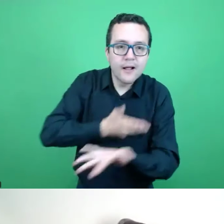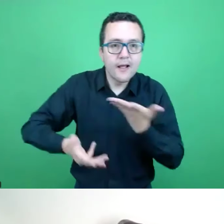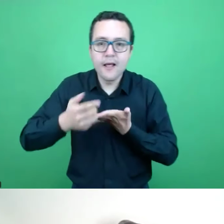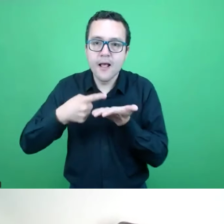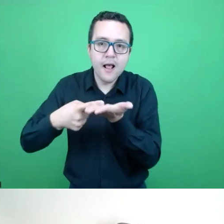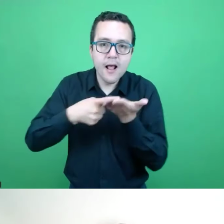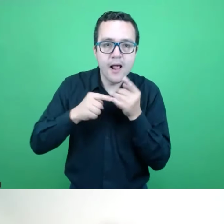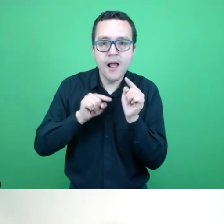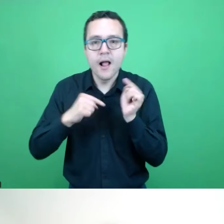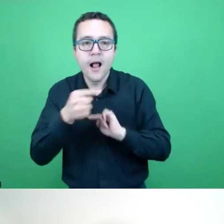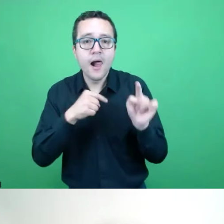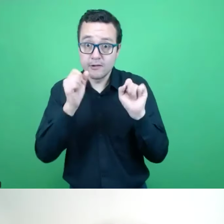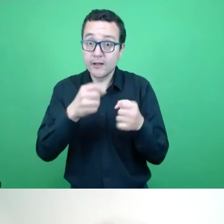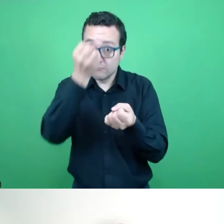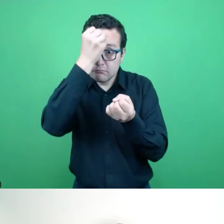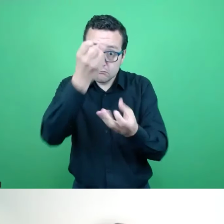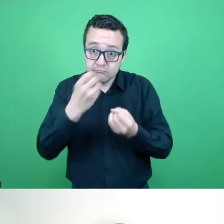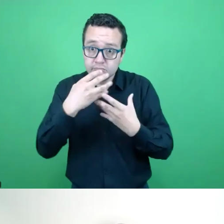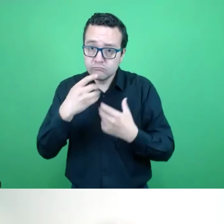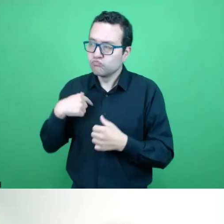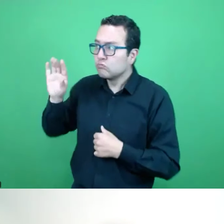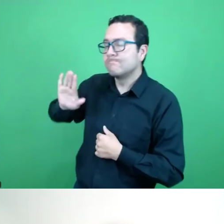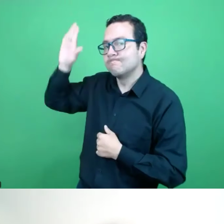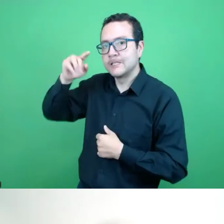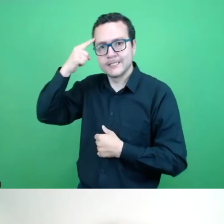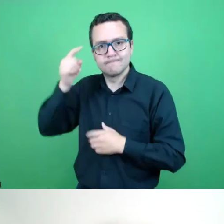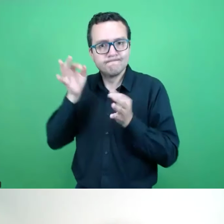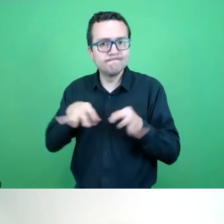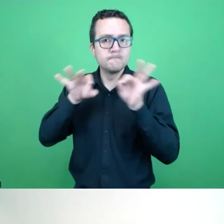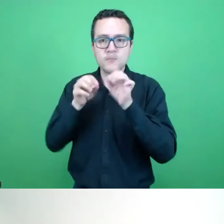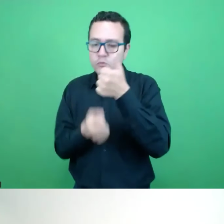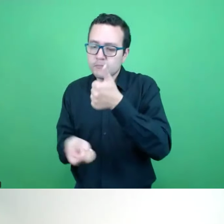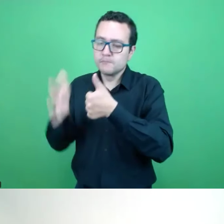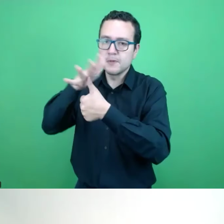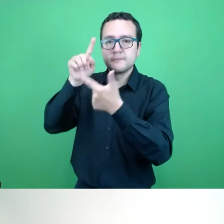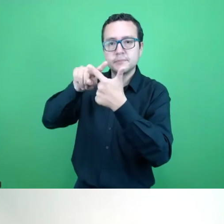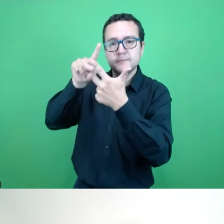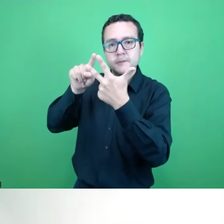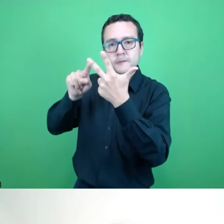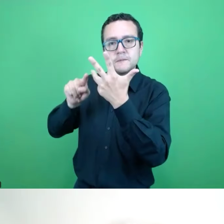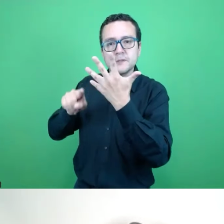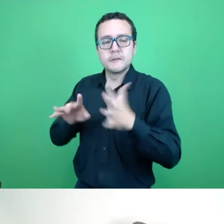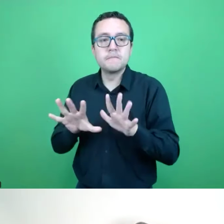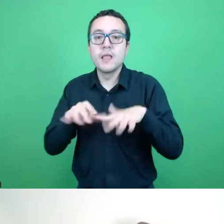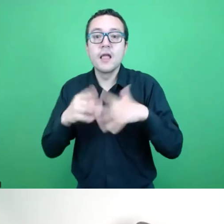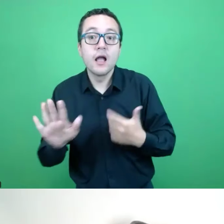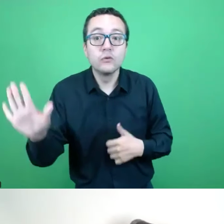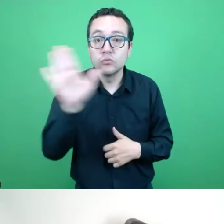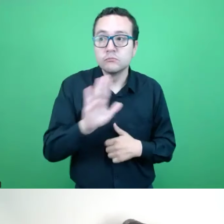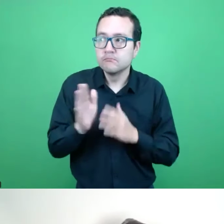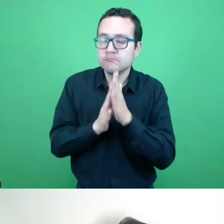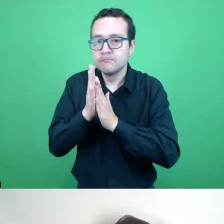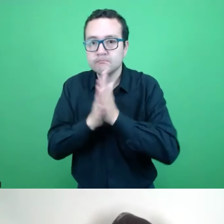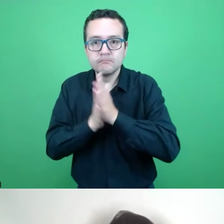commitments you want to be seeing at the Global Disability Summit. Aside from the main program of the